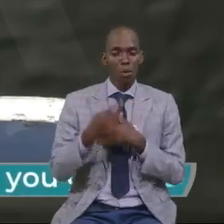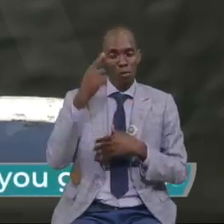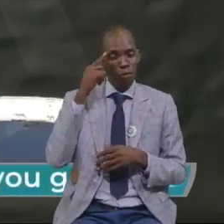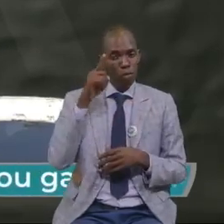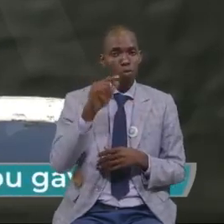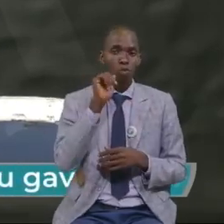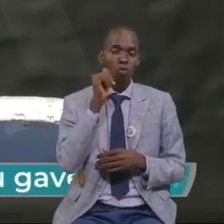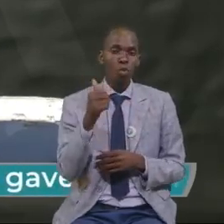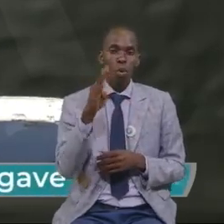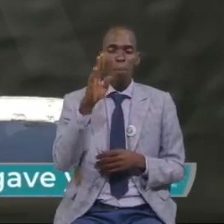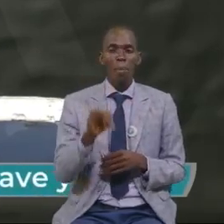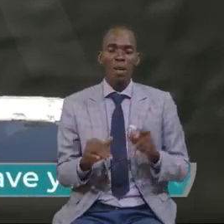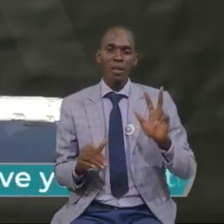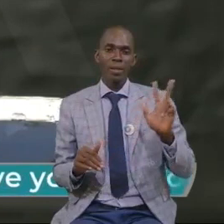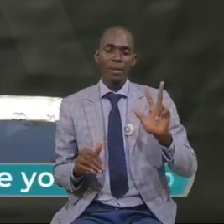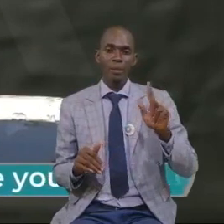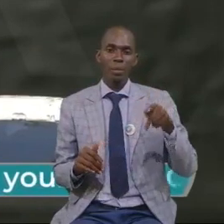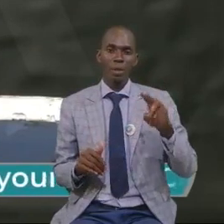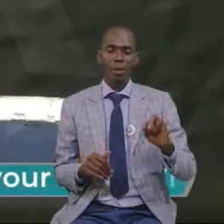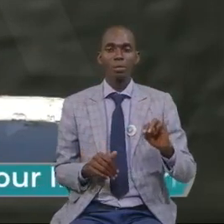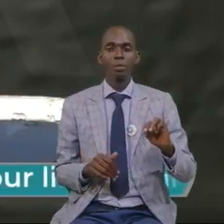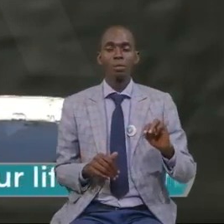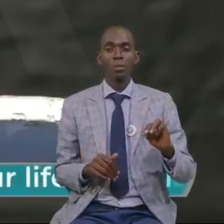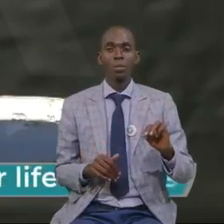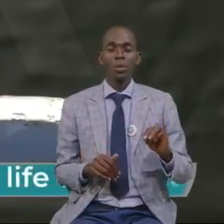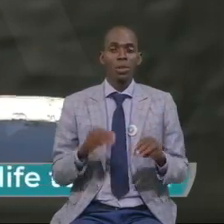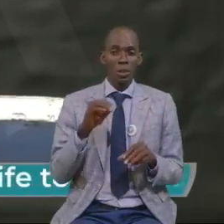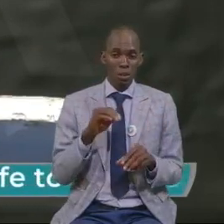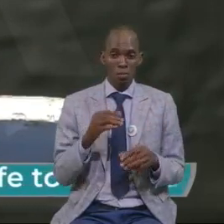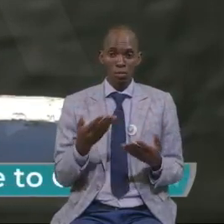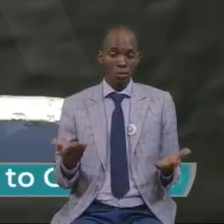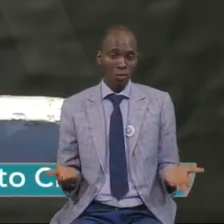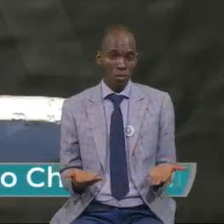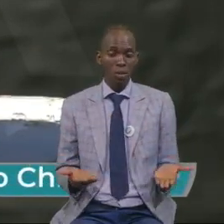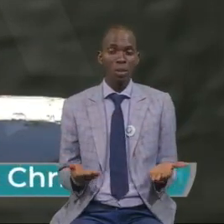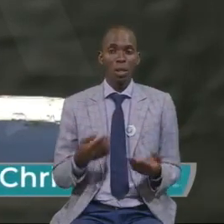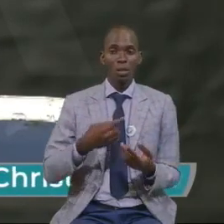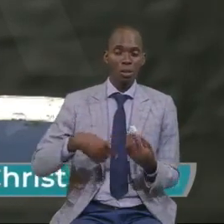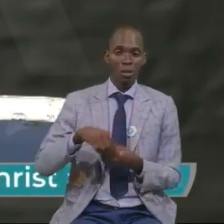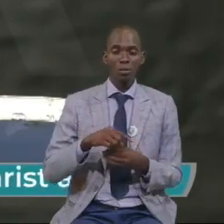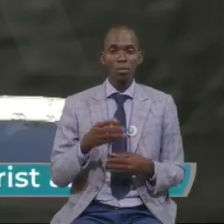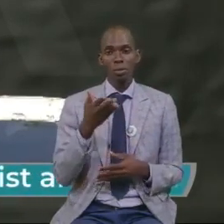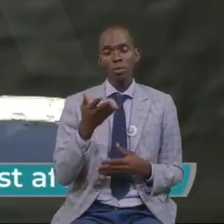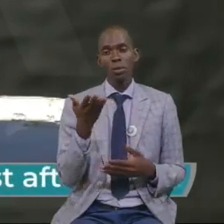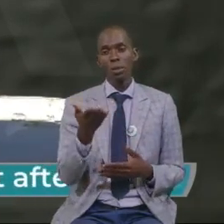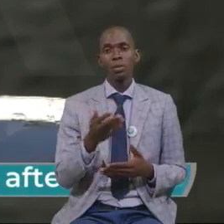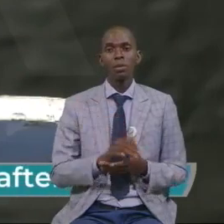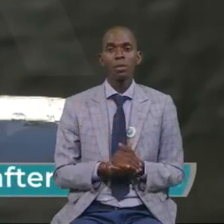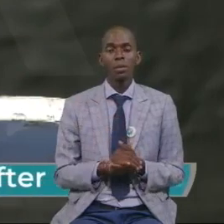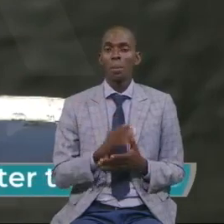p.m. in a hall in this compound, in this school compound. Be